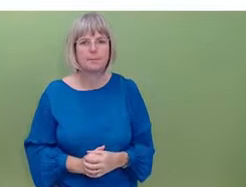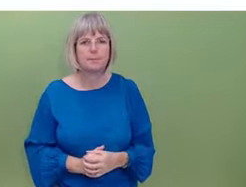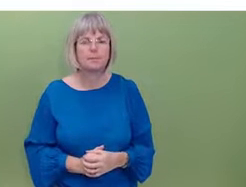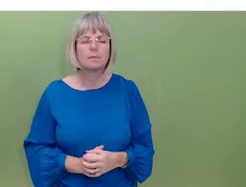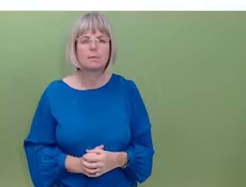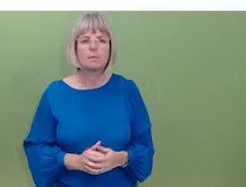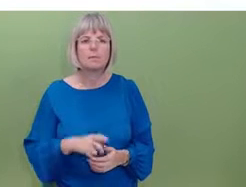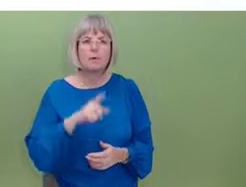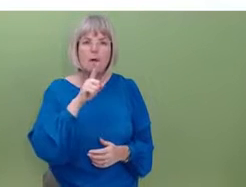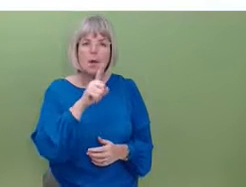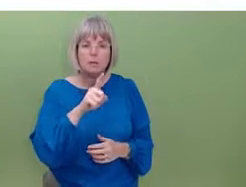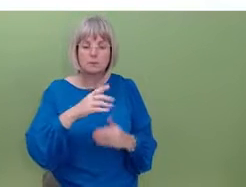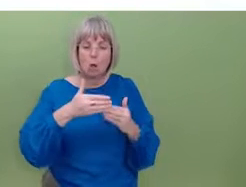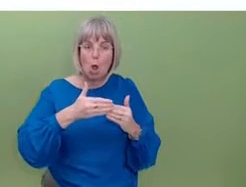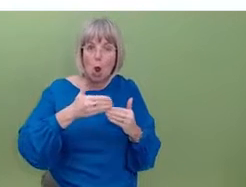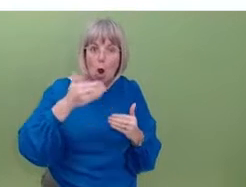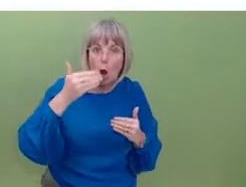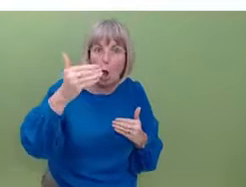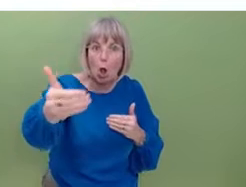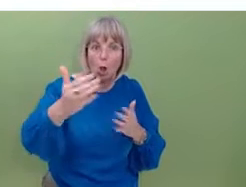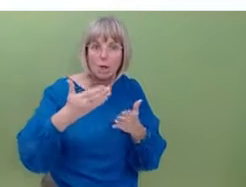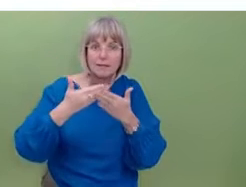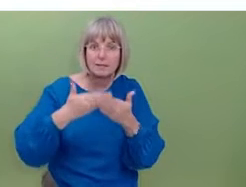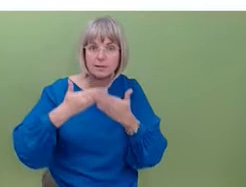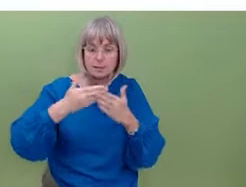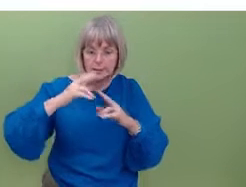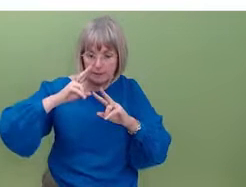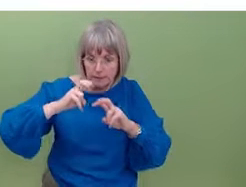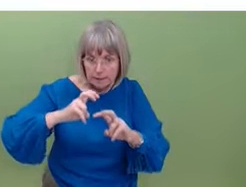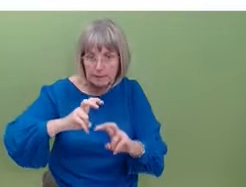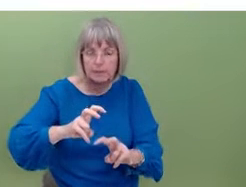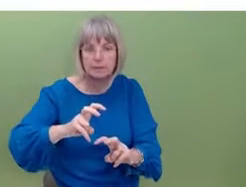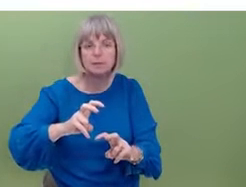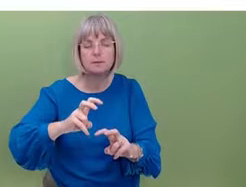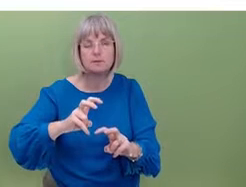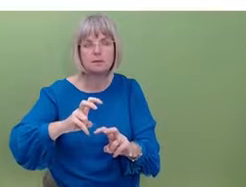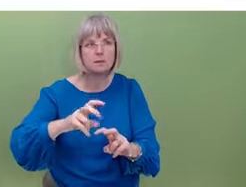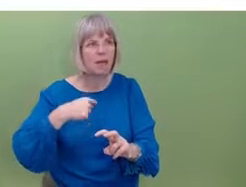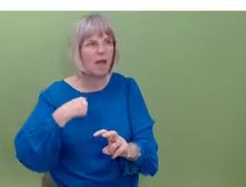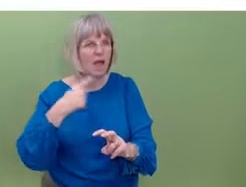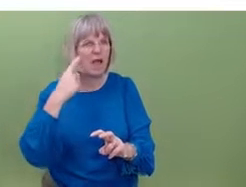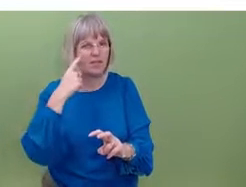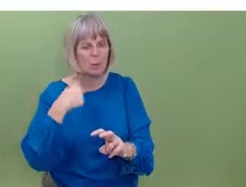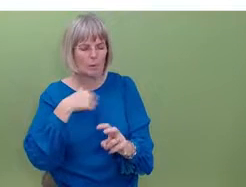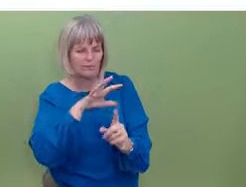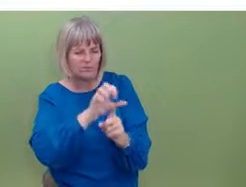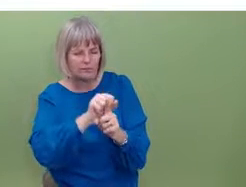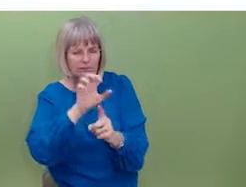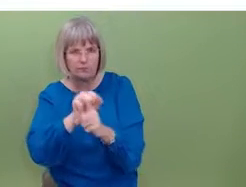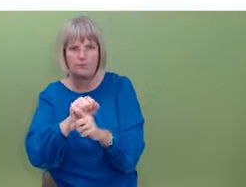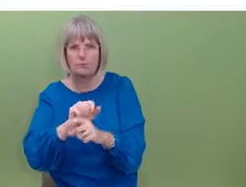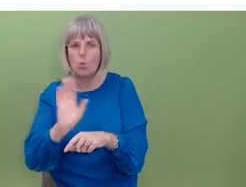longitudinal studies are a gap, and I think we've identified more or less all the ones that there are.